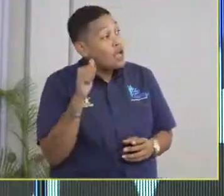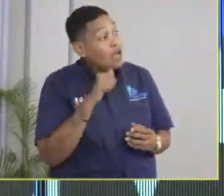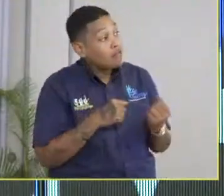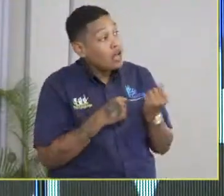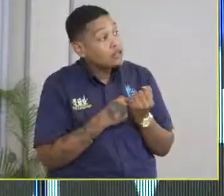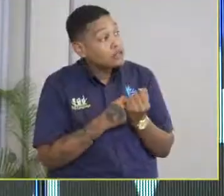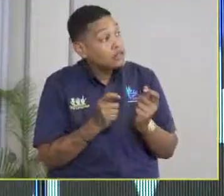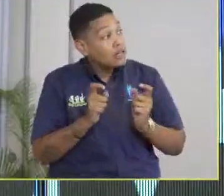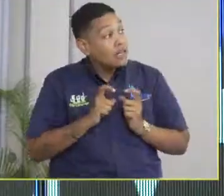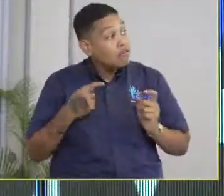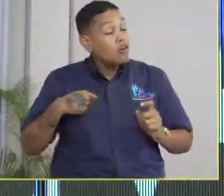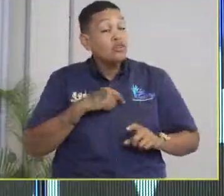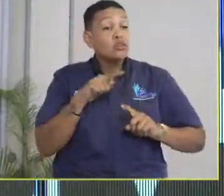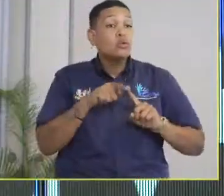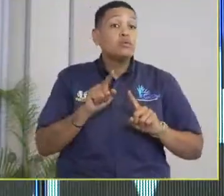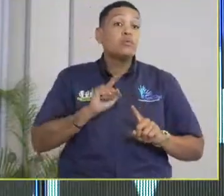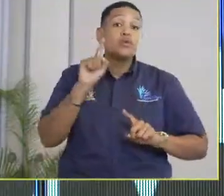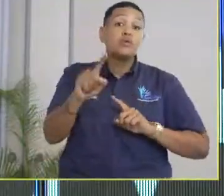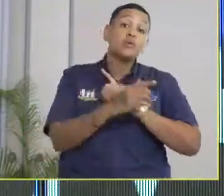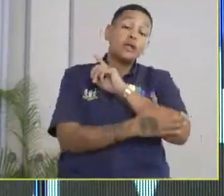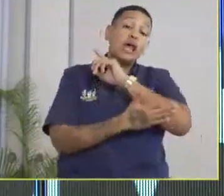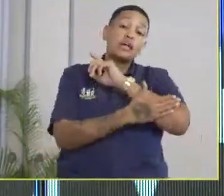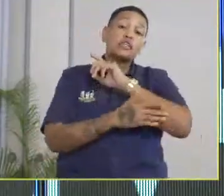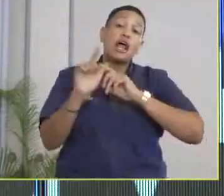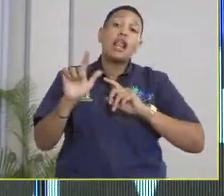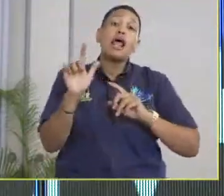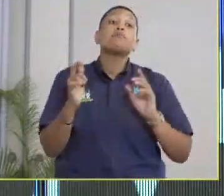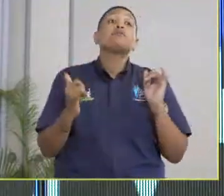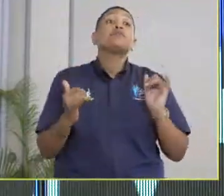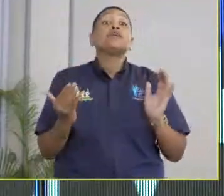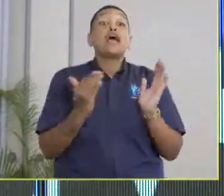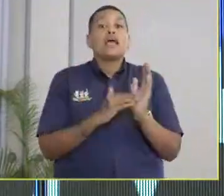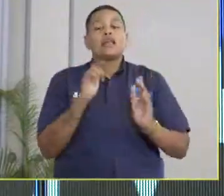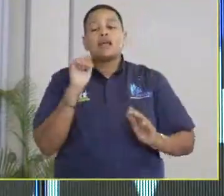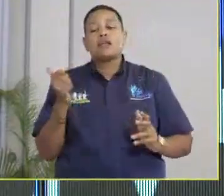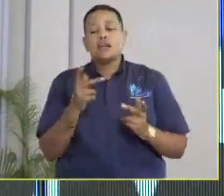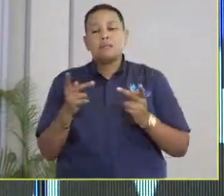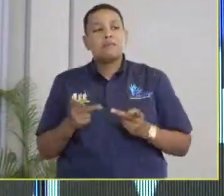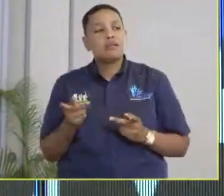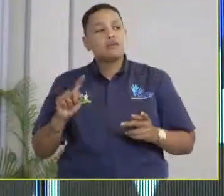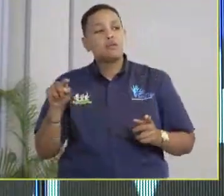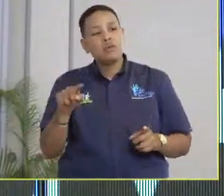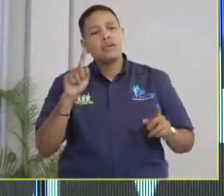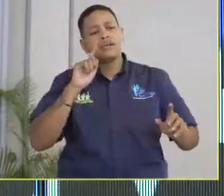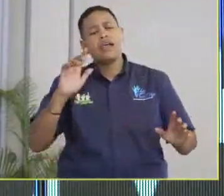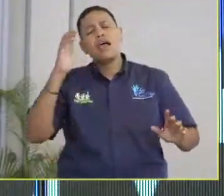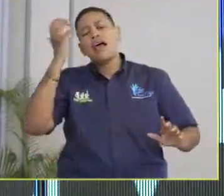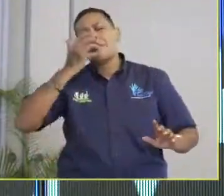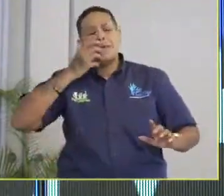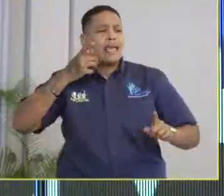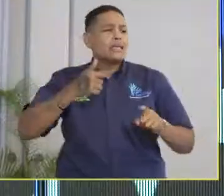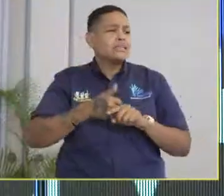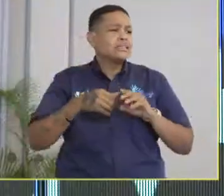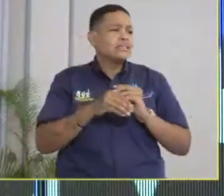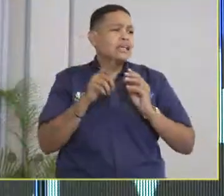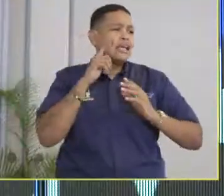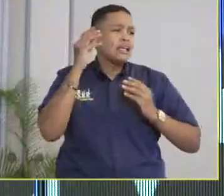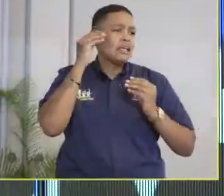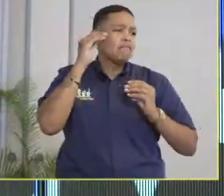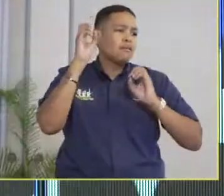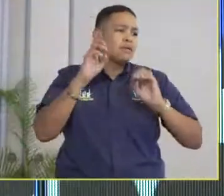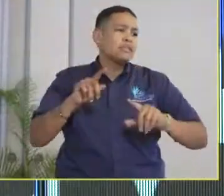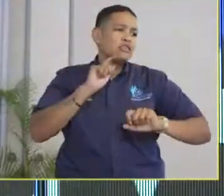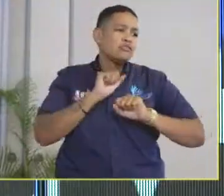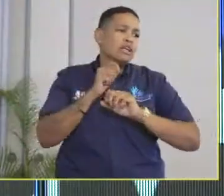given to us when we go to the National Library, which again is another place where you would be amazed at the information